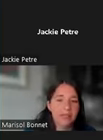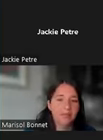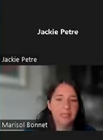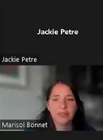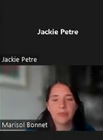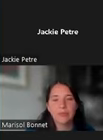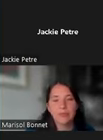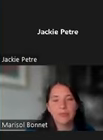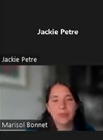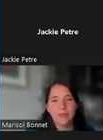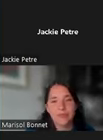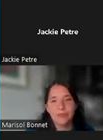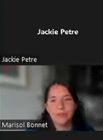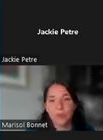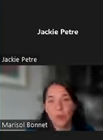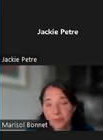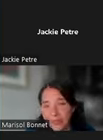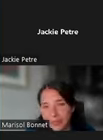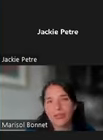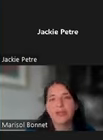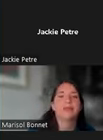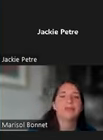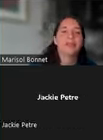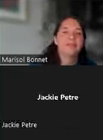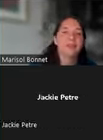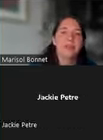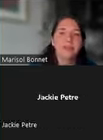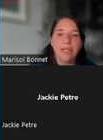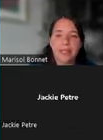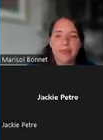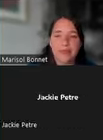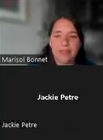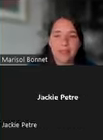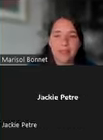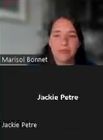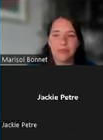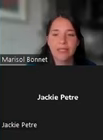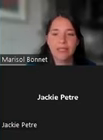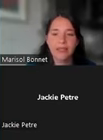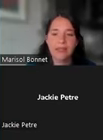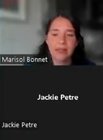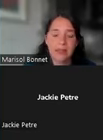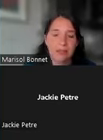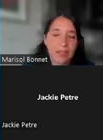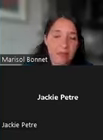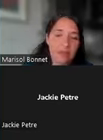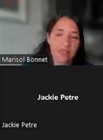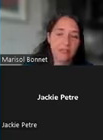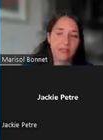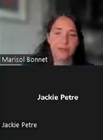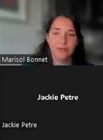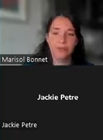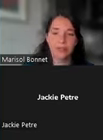helping them plan and prepare to execute over $12 billion that the federal government has assigned for the recovery